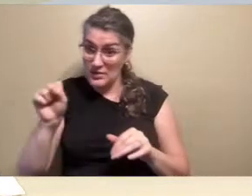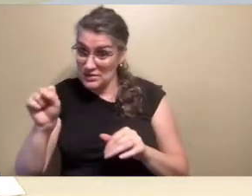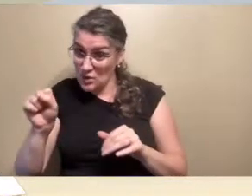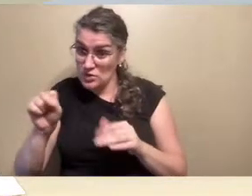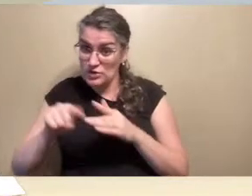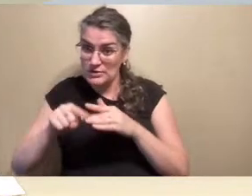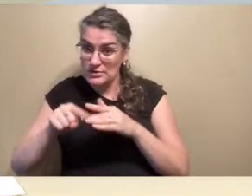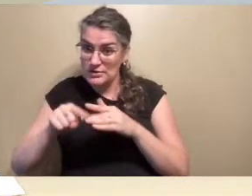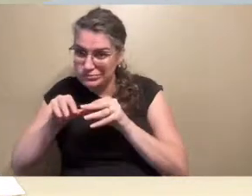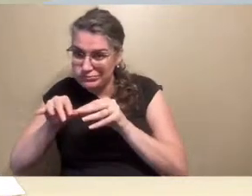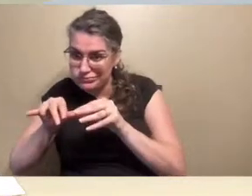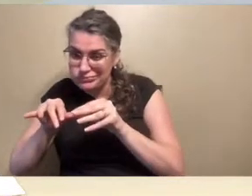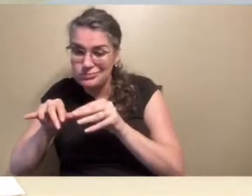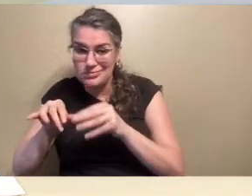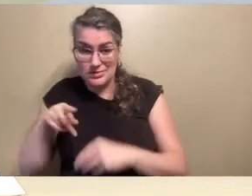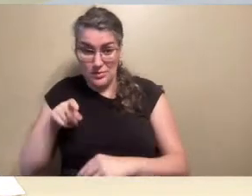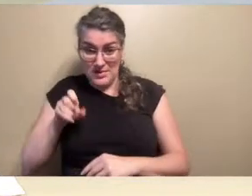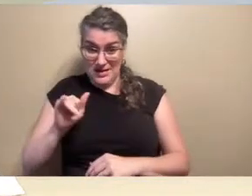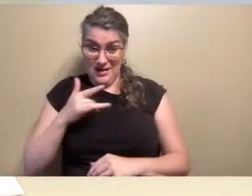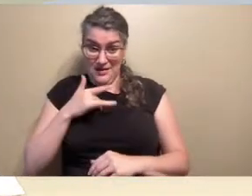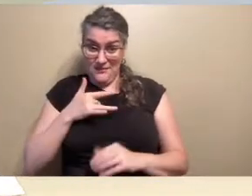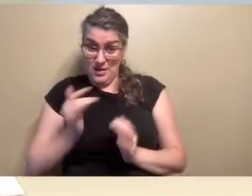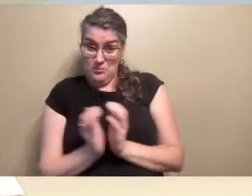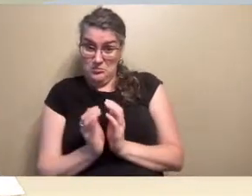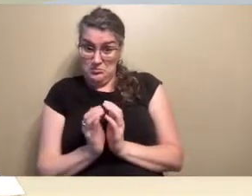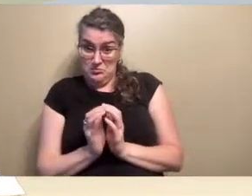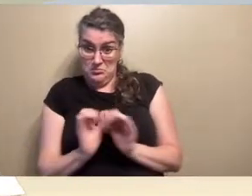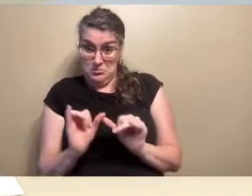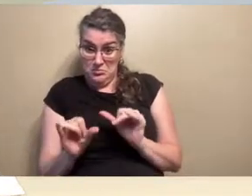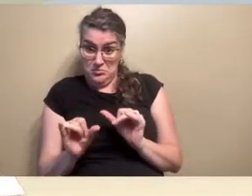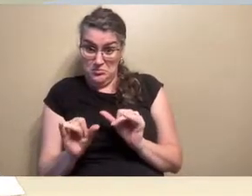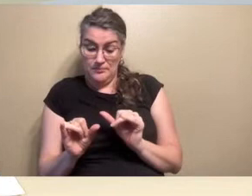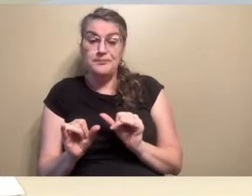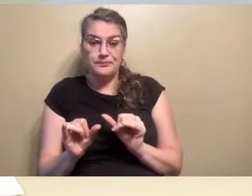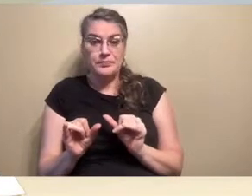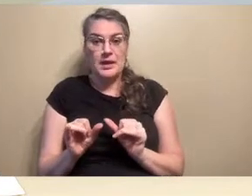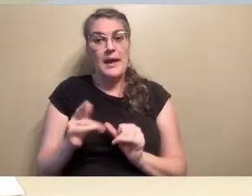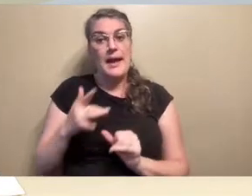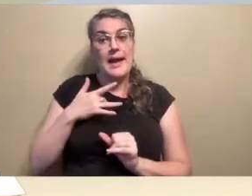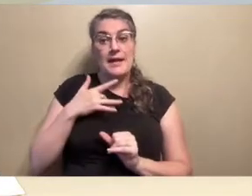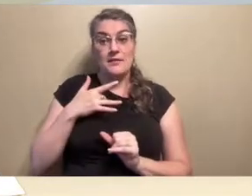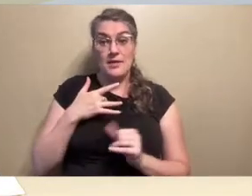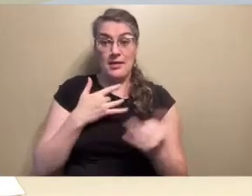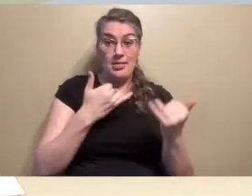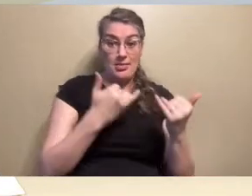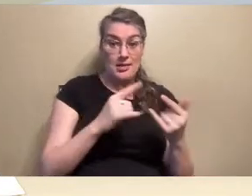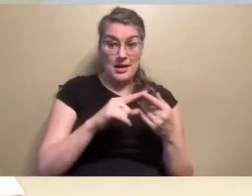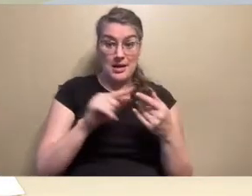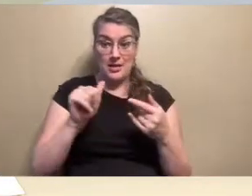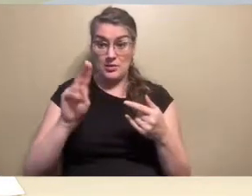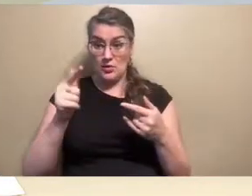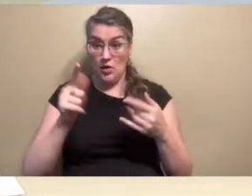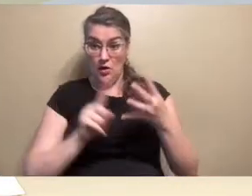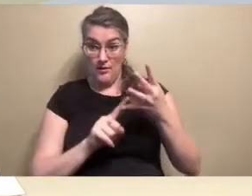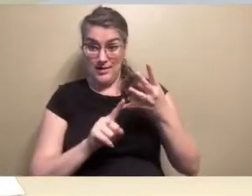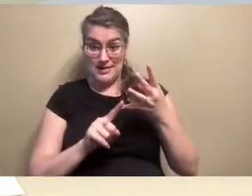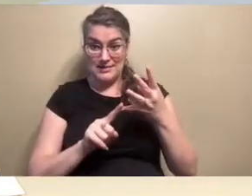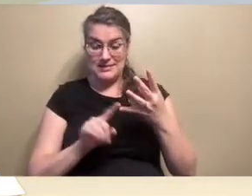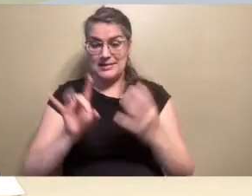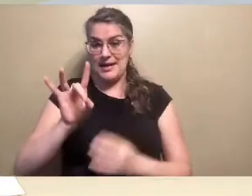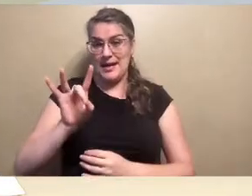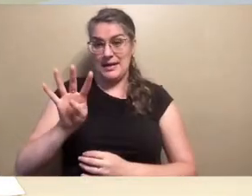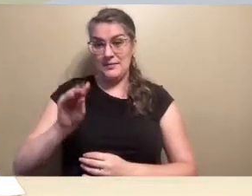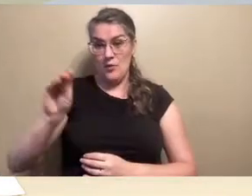we're certainly on target to achieve that 80% fully vaccinated before the end of August. But as I